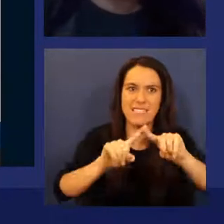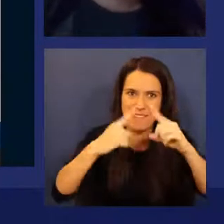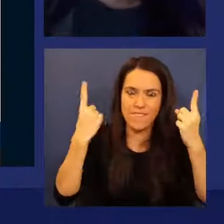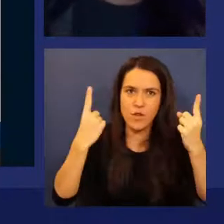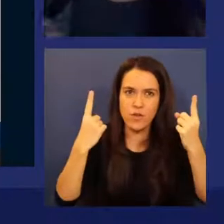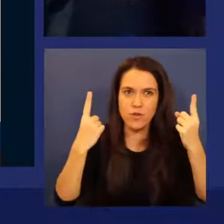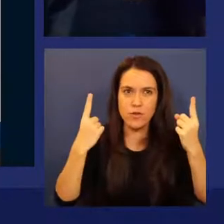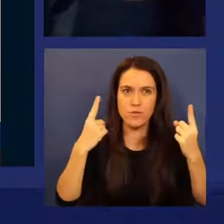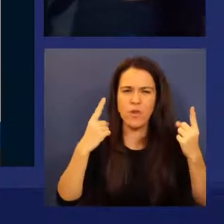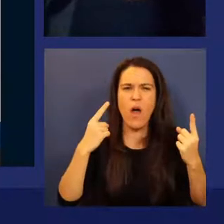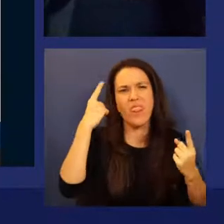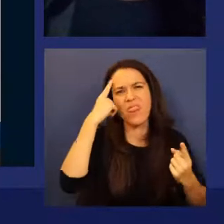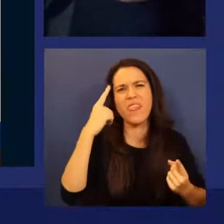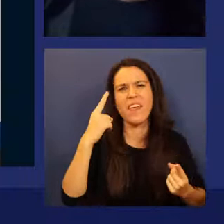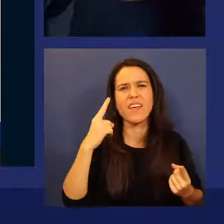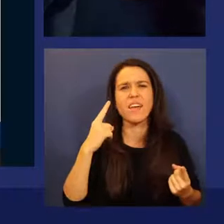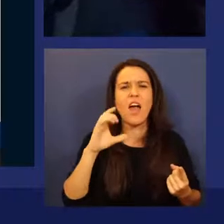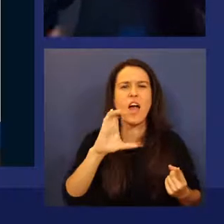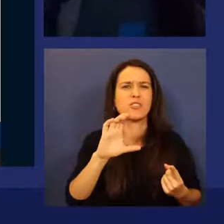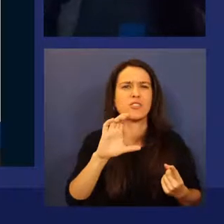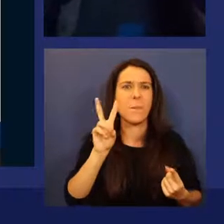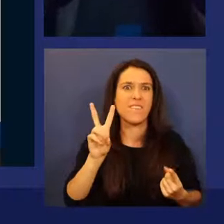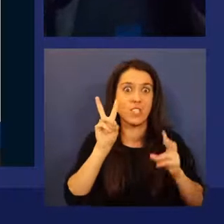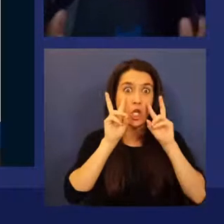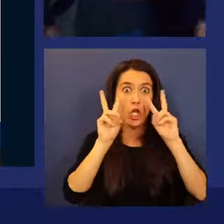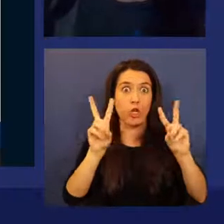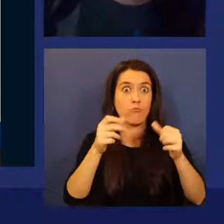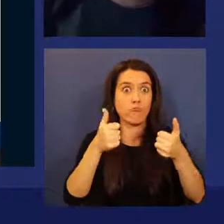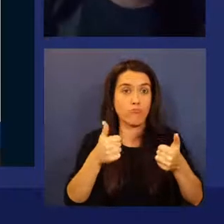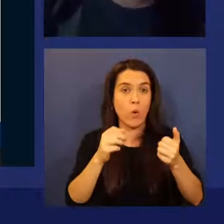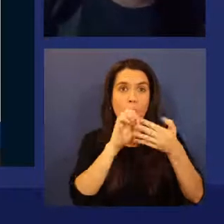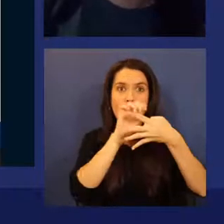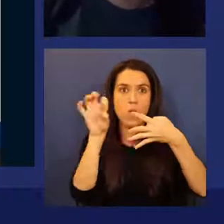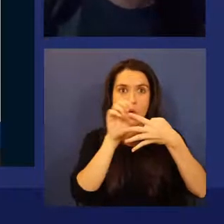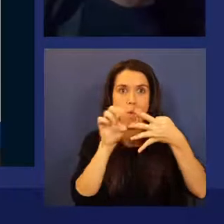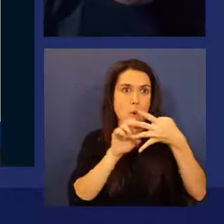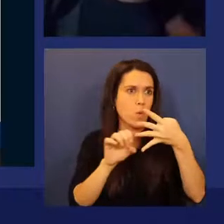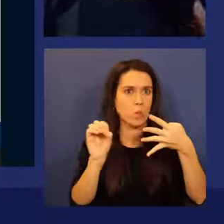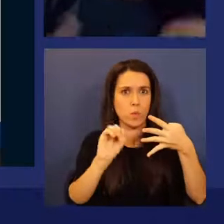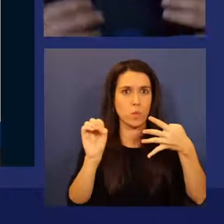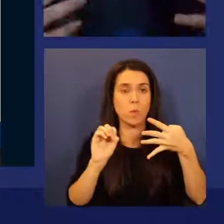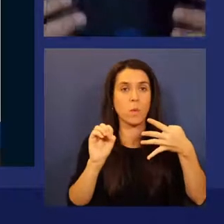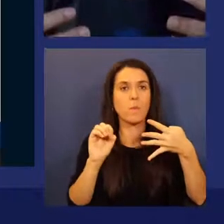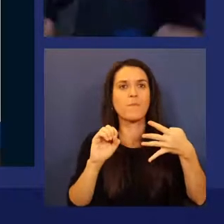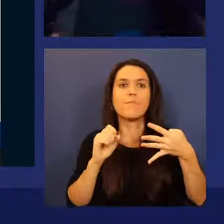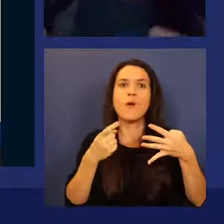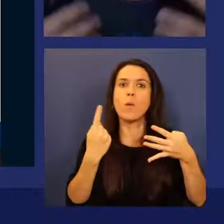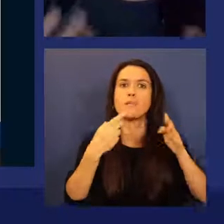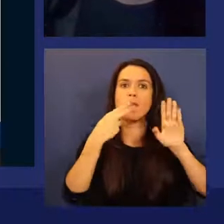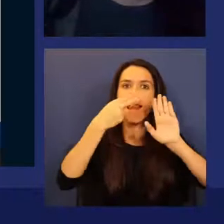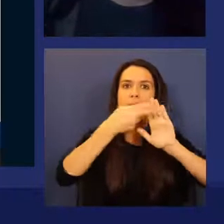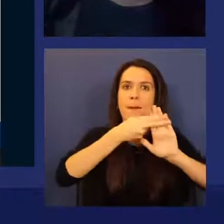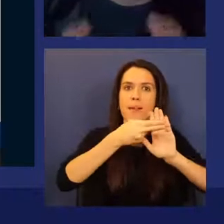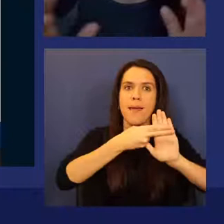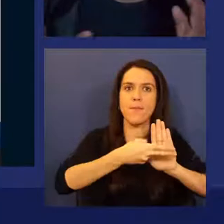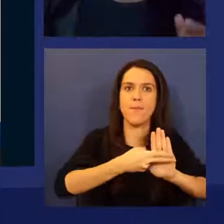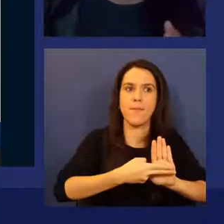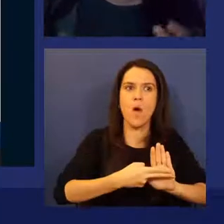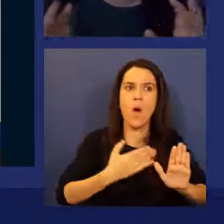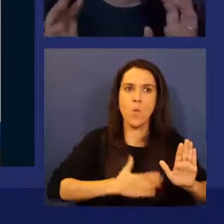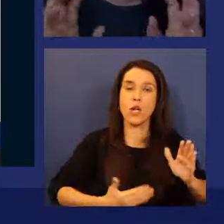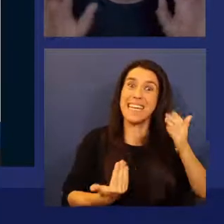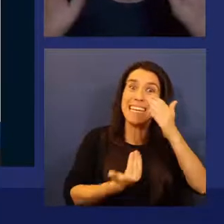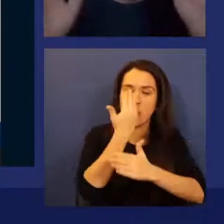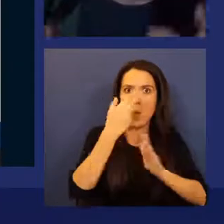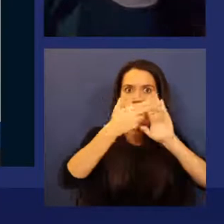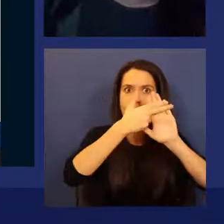kind of nice because I could do all of that without code, but it doesn't really matter. It all comes down to labeling. I want to be able to go in and create new labels that